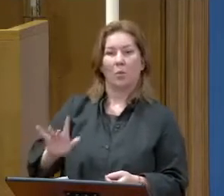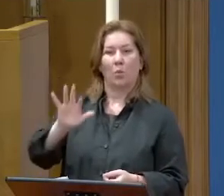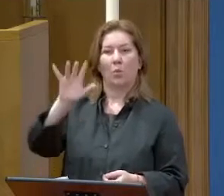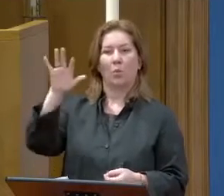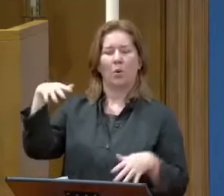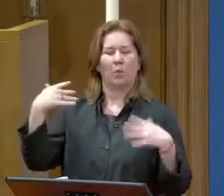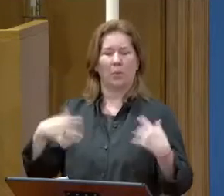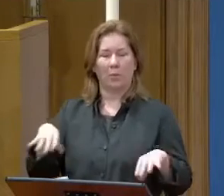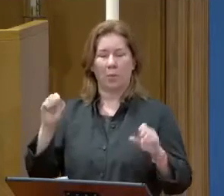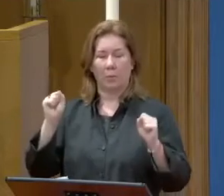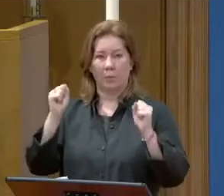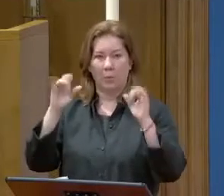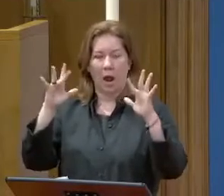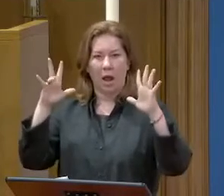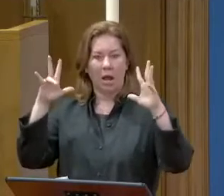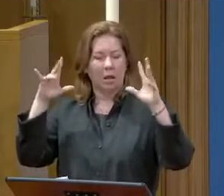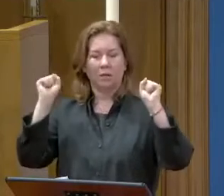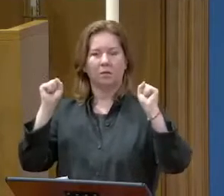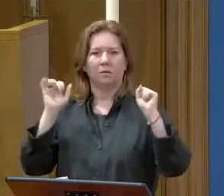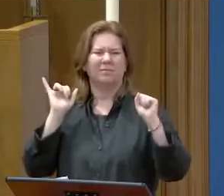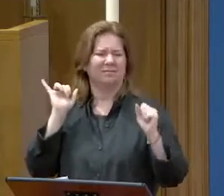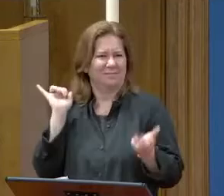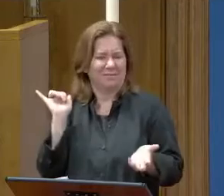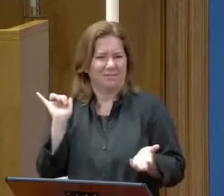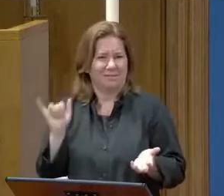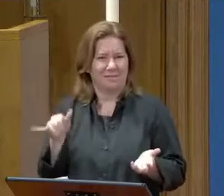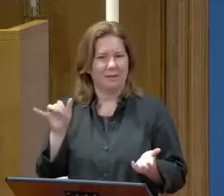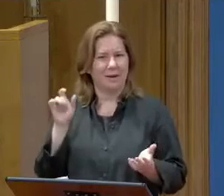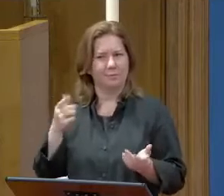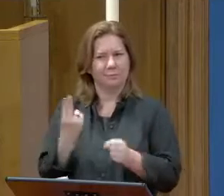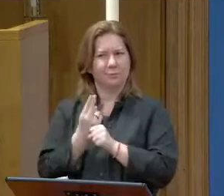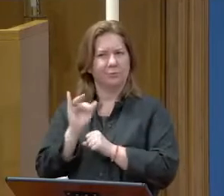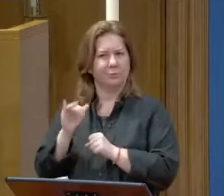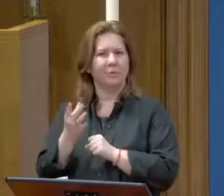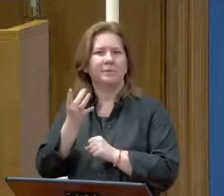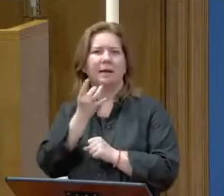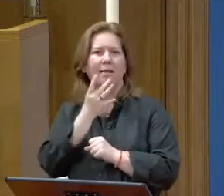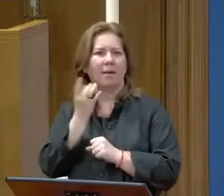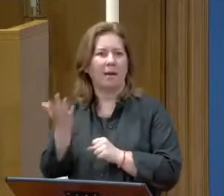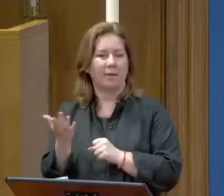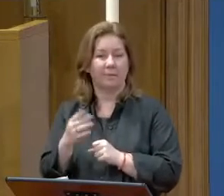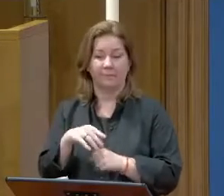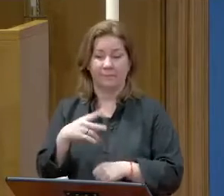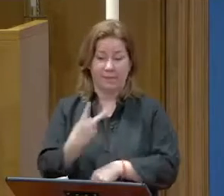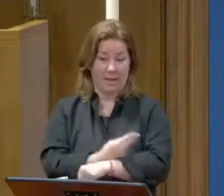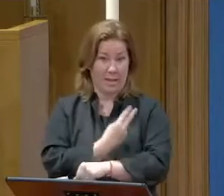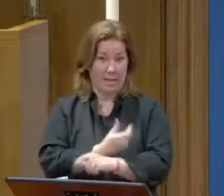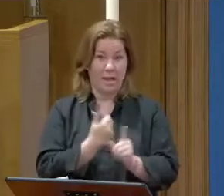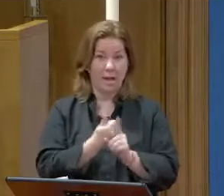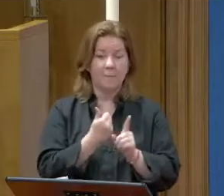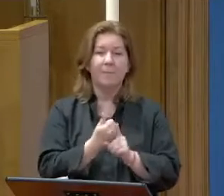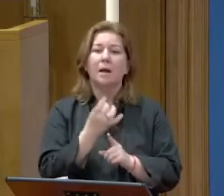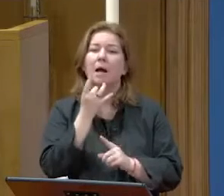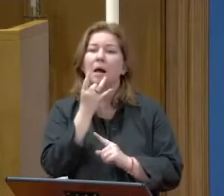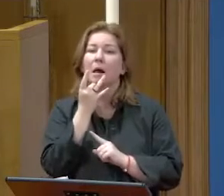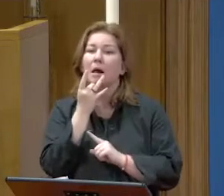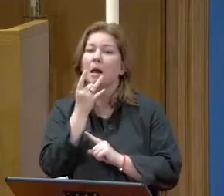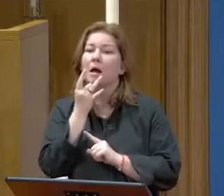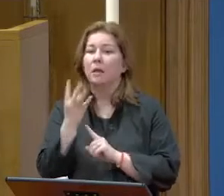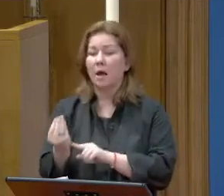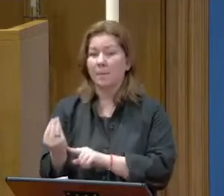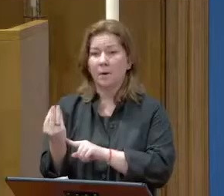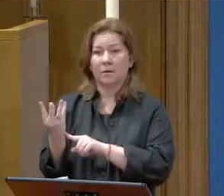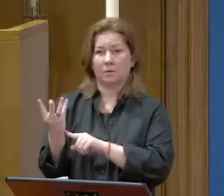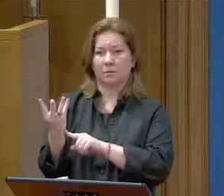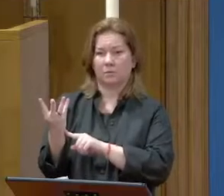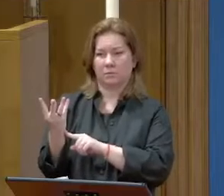bright that that was the light by which they walked. The Lamb was the lamp which lightened